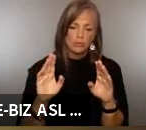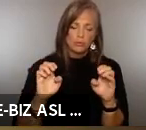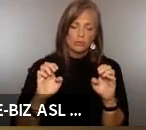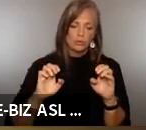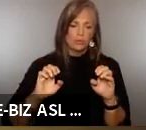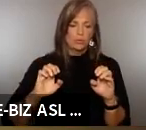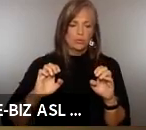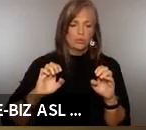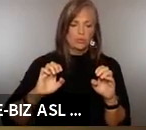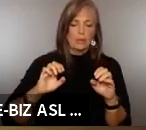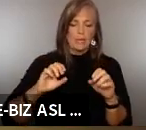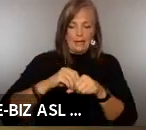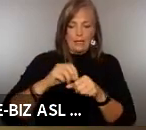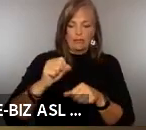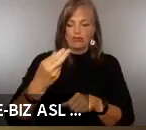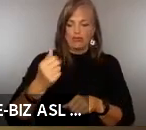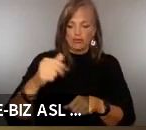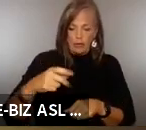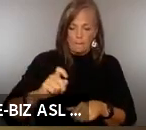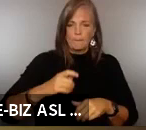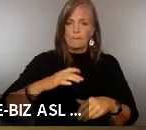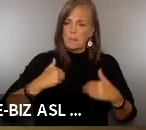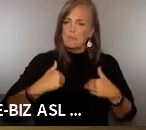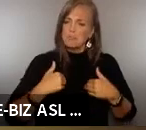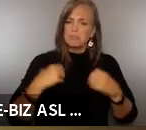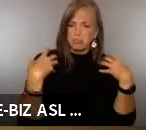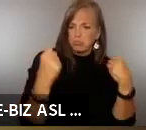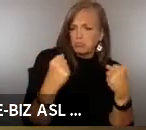aging process being part of the spectrum. It's